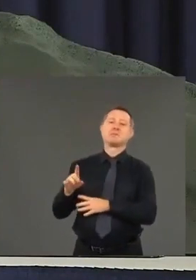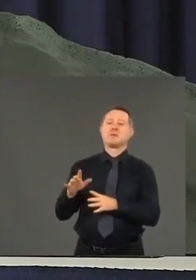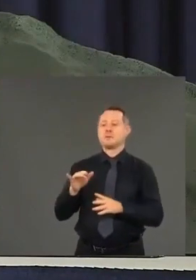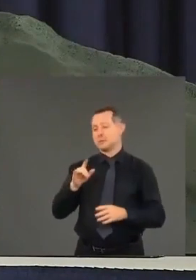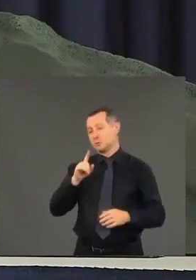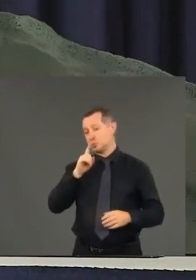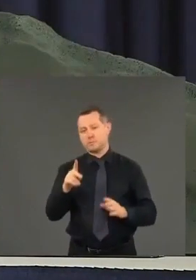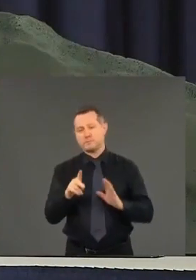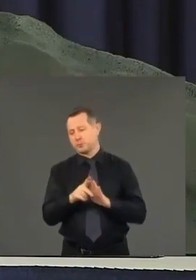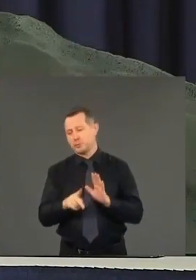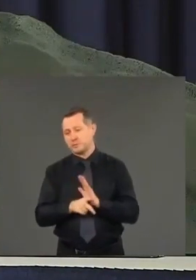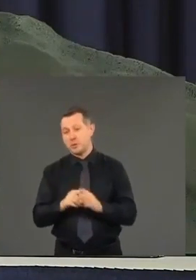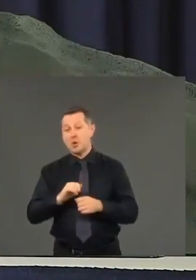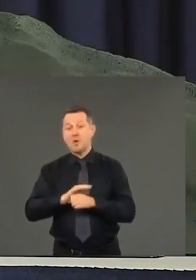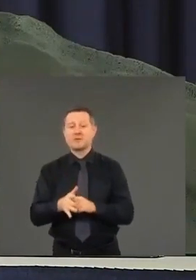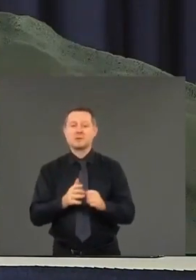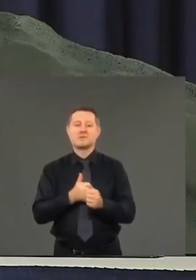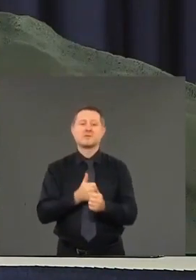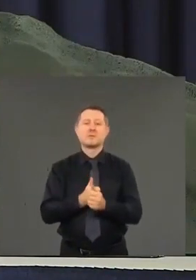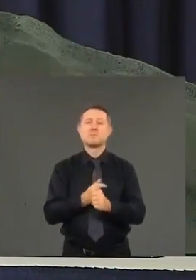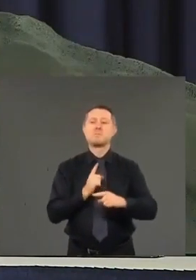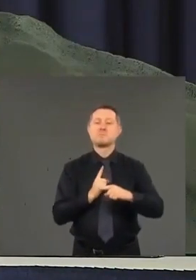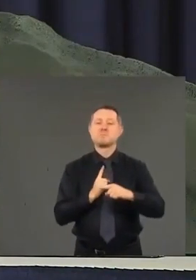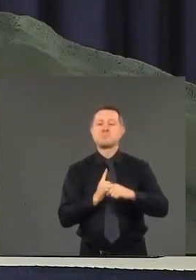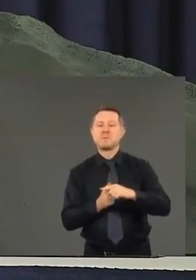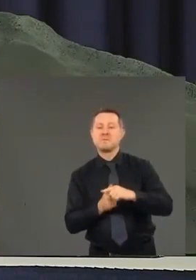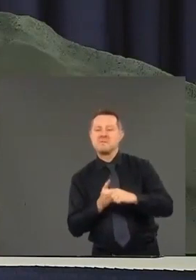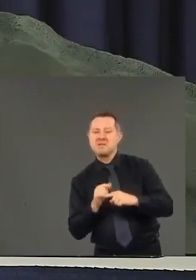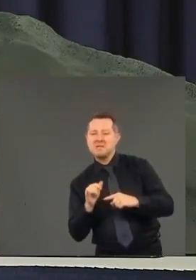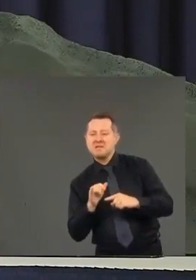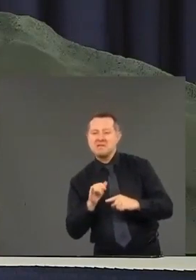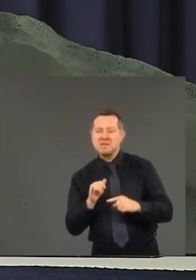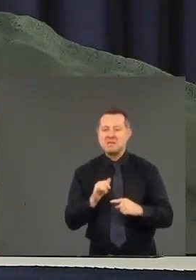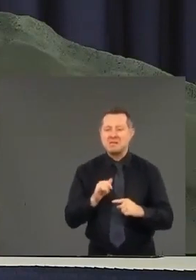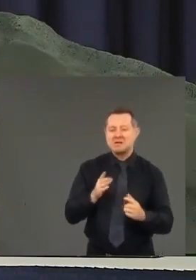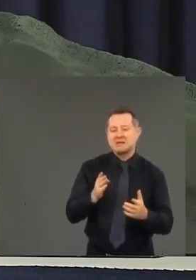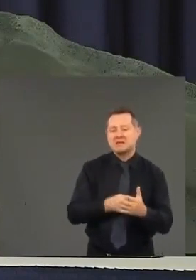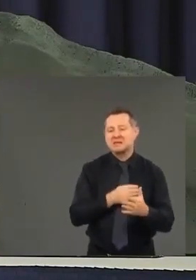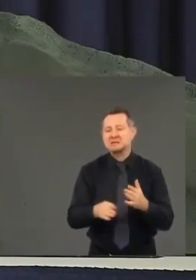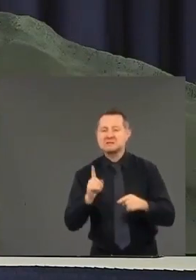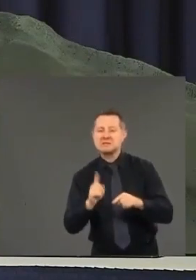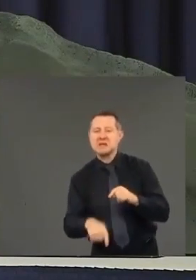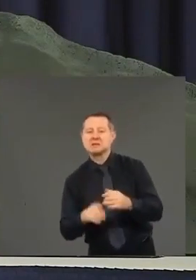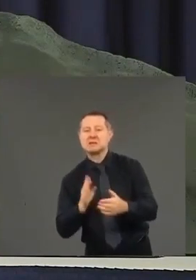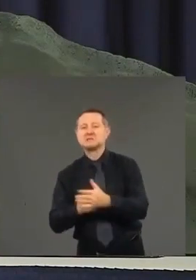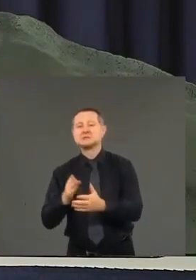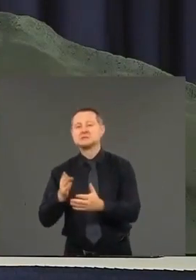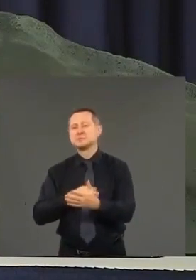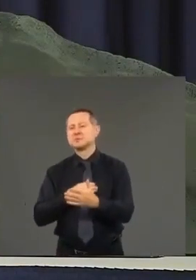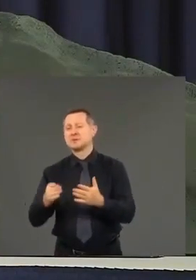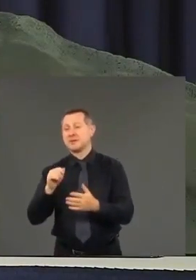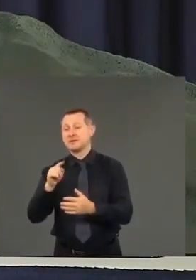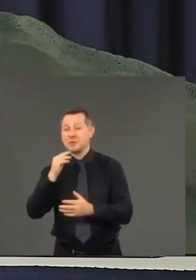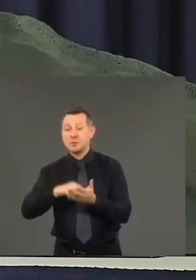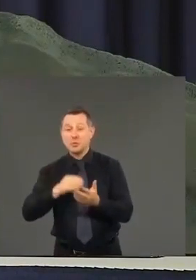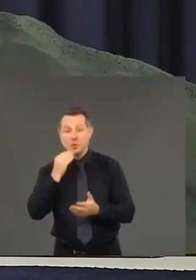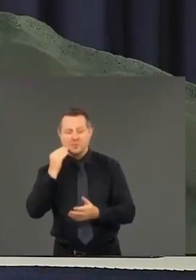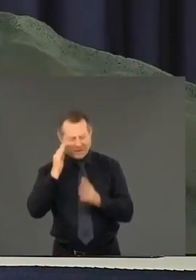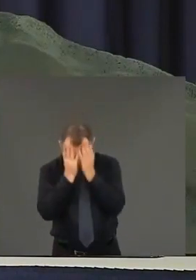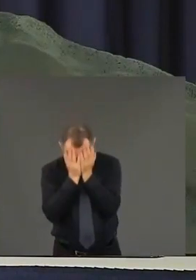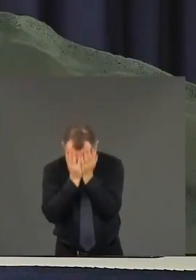COVID positive people couldn't be discriminated against by a nursing home. It has no basis in fact. It